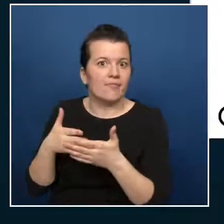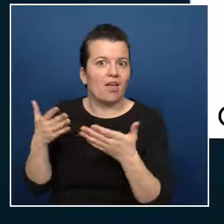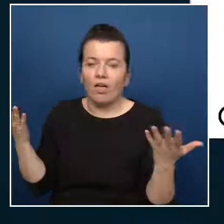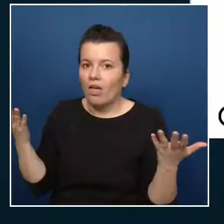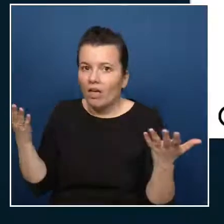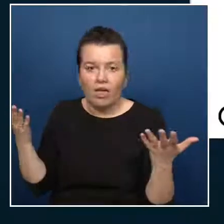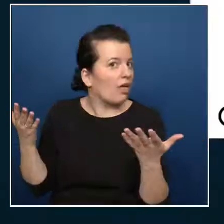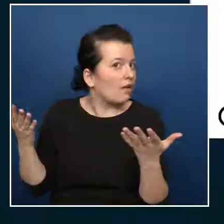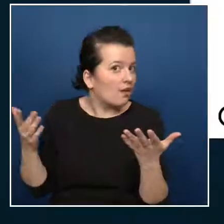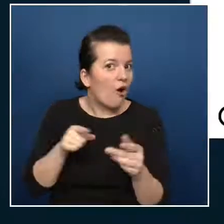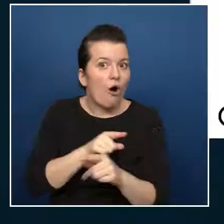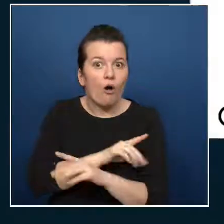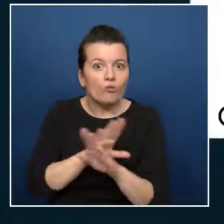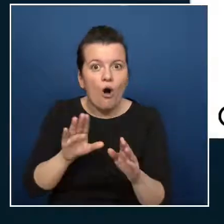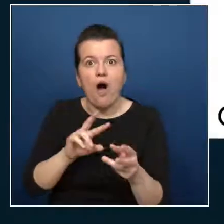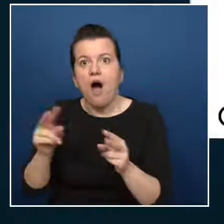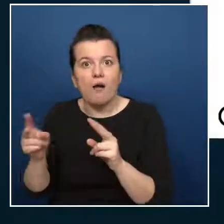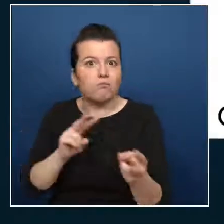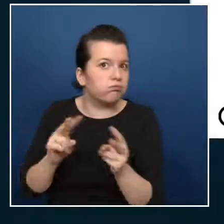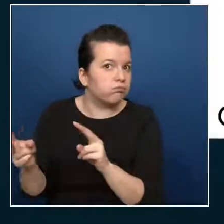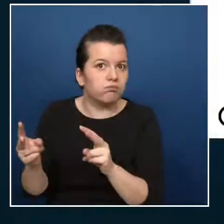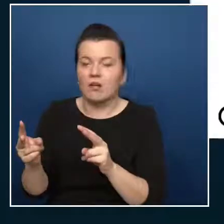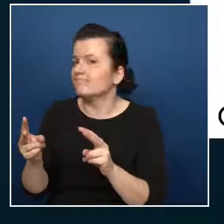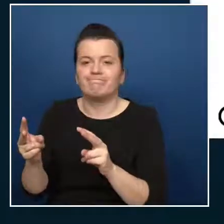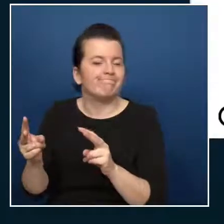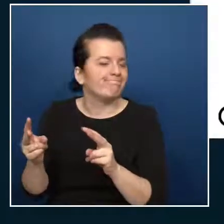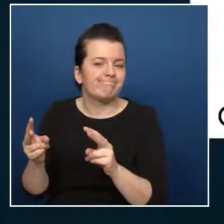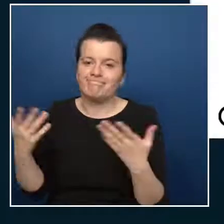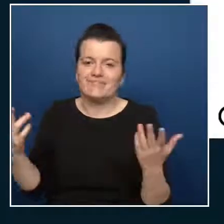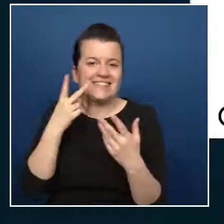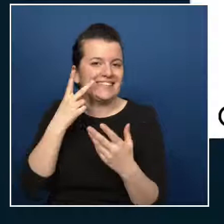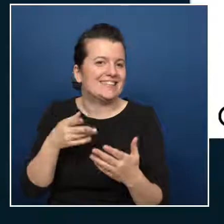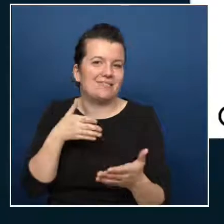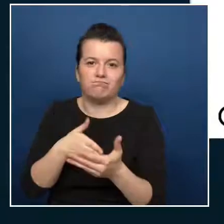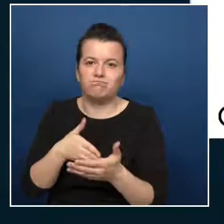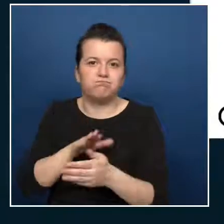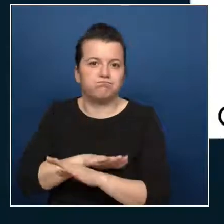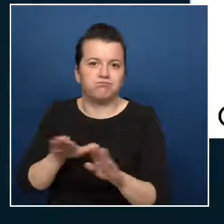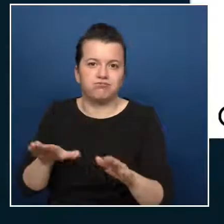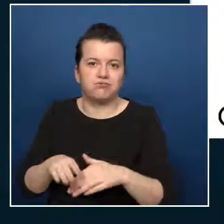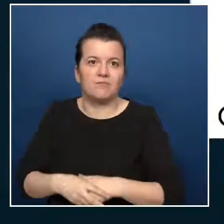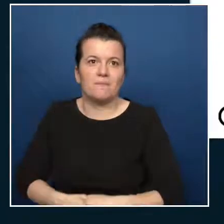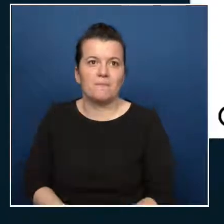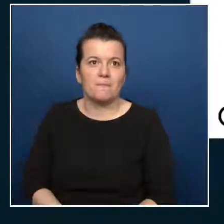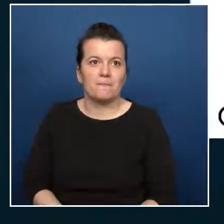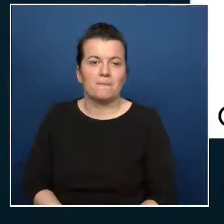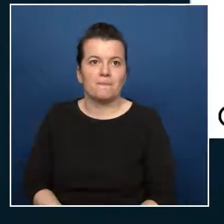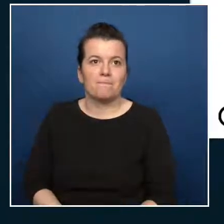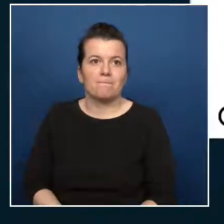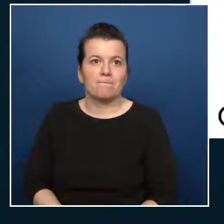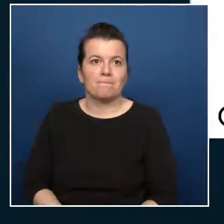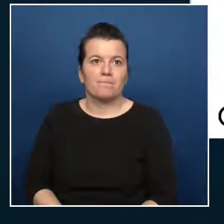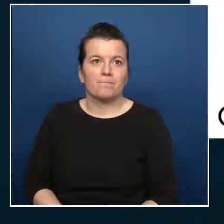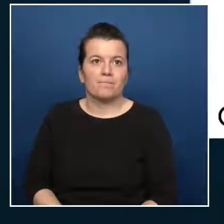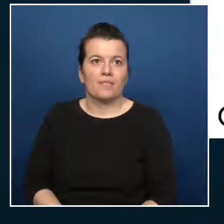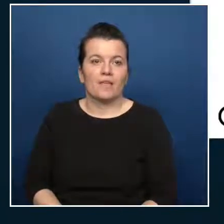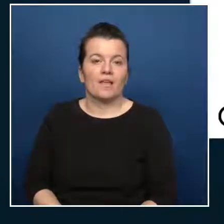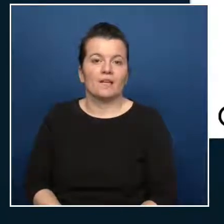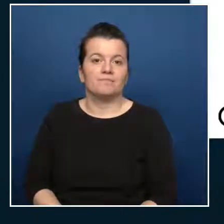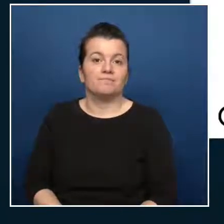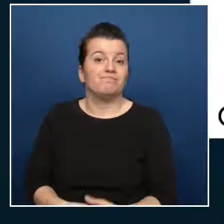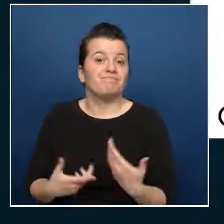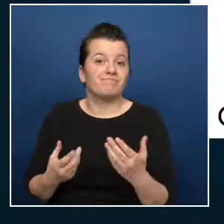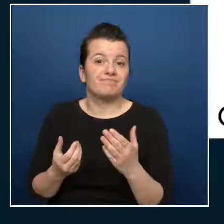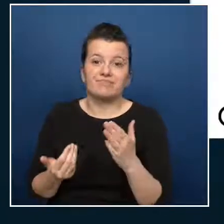the rehost and updating to app service as a pass. So what we